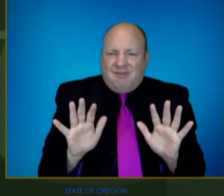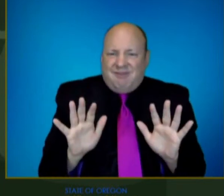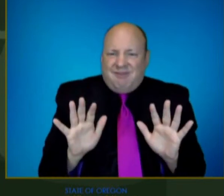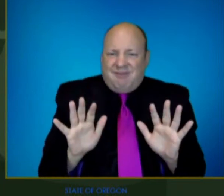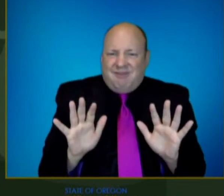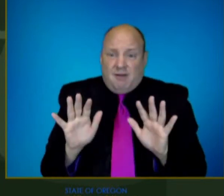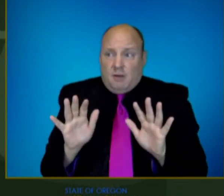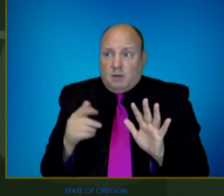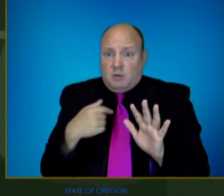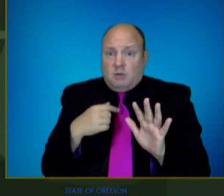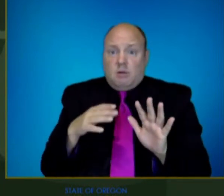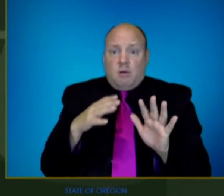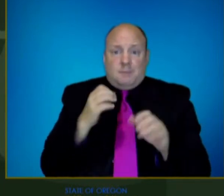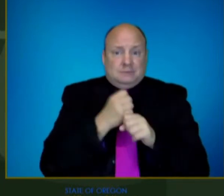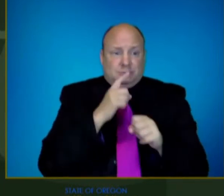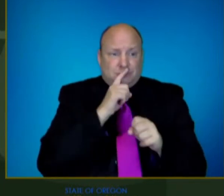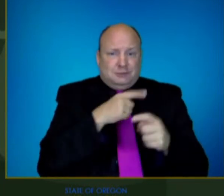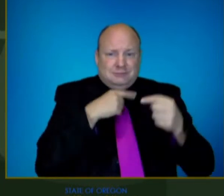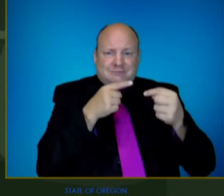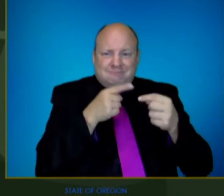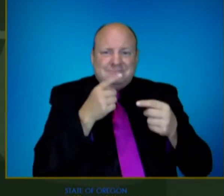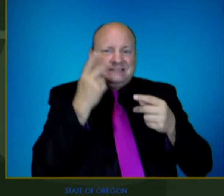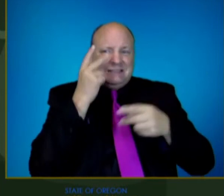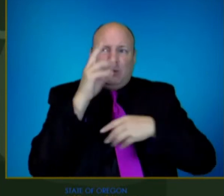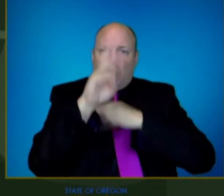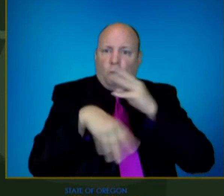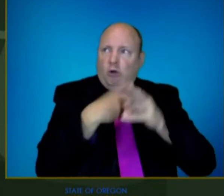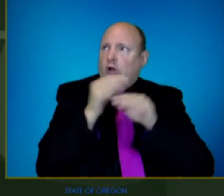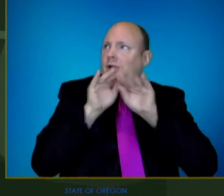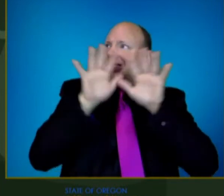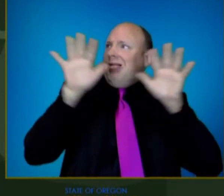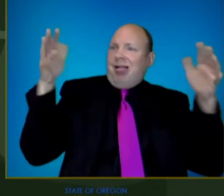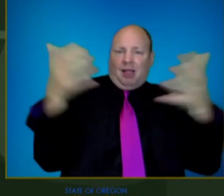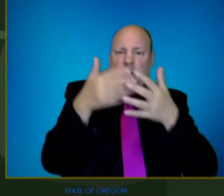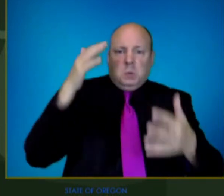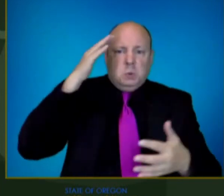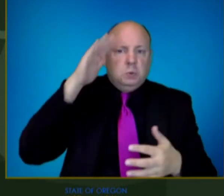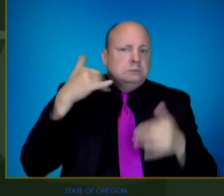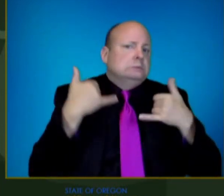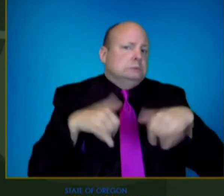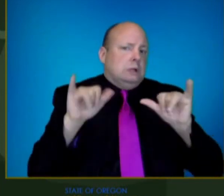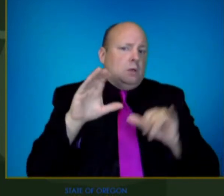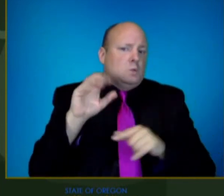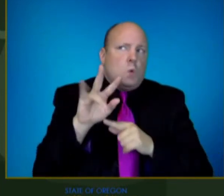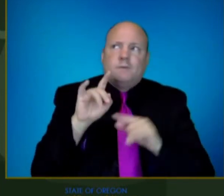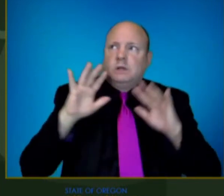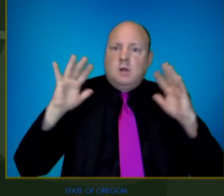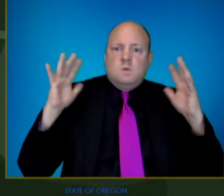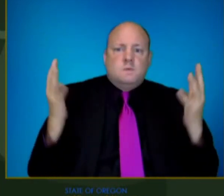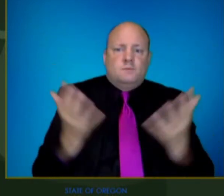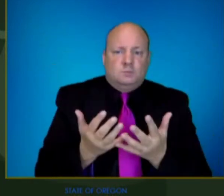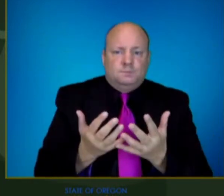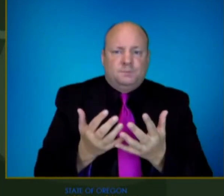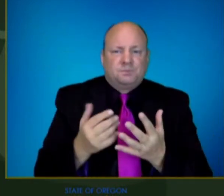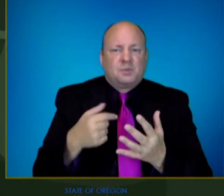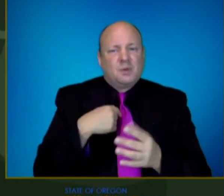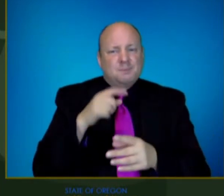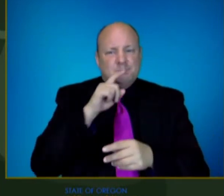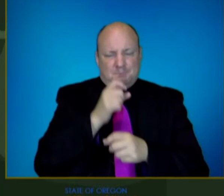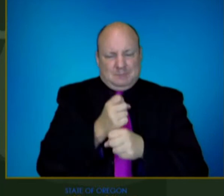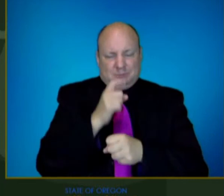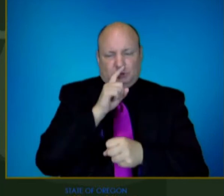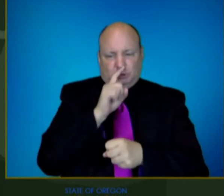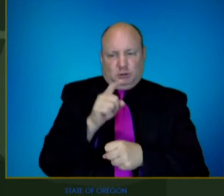of a pandemic, and I will take the actions that I need to keep Oregonians safe, healthy, and